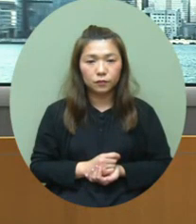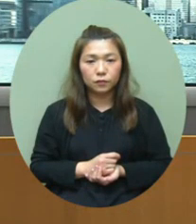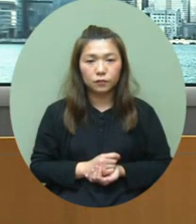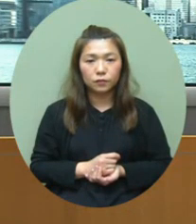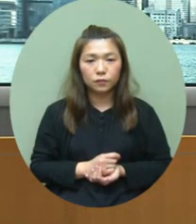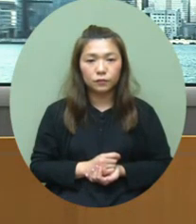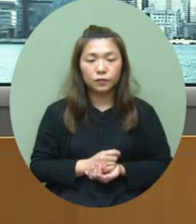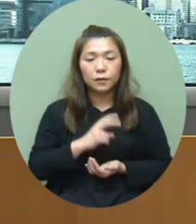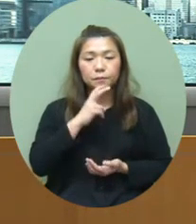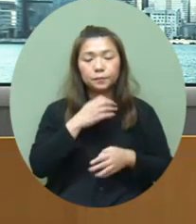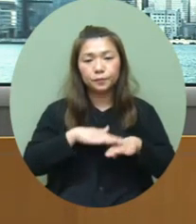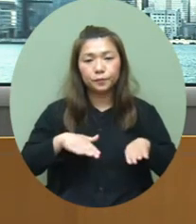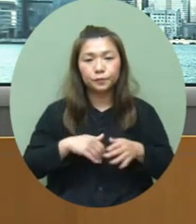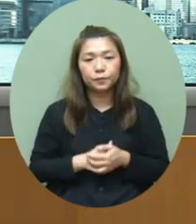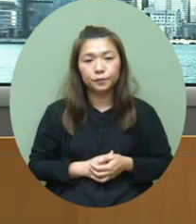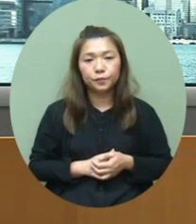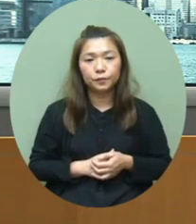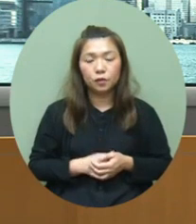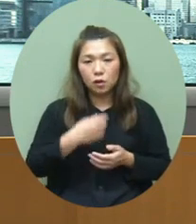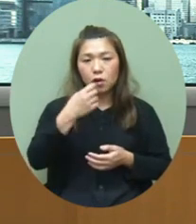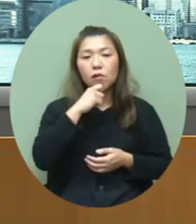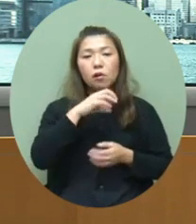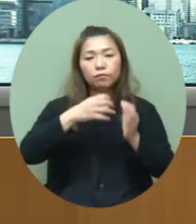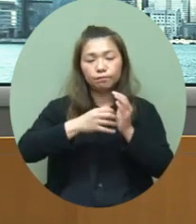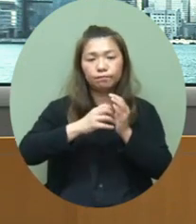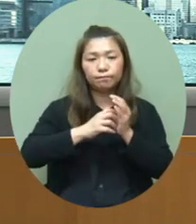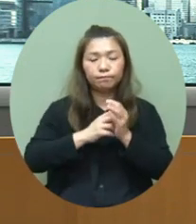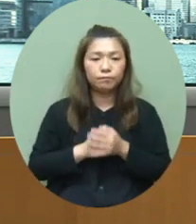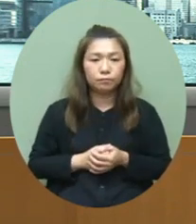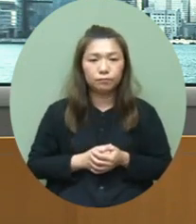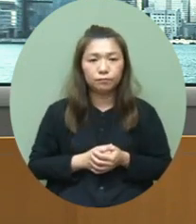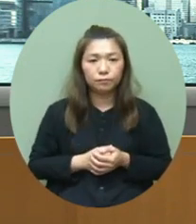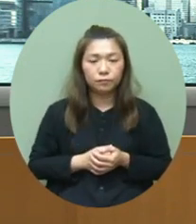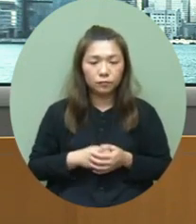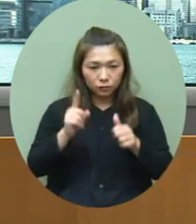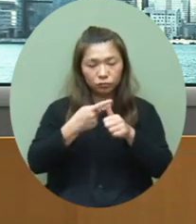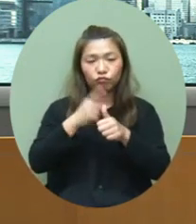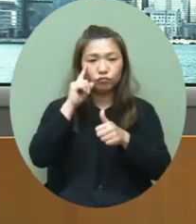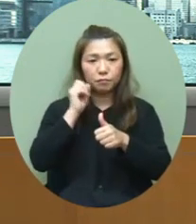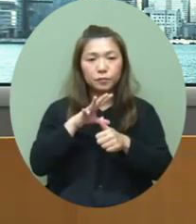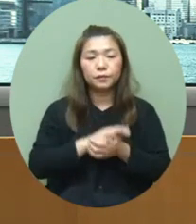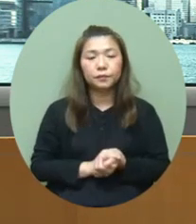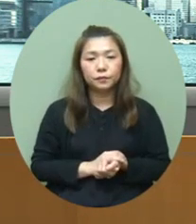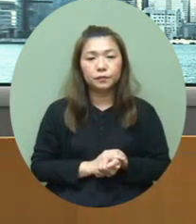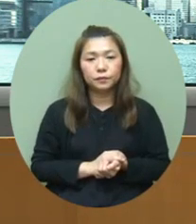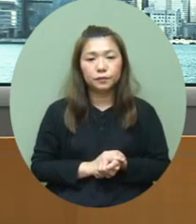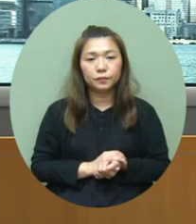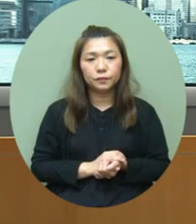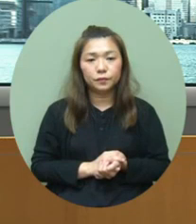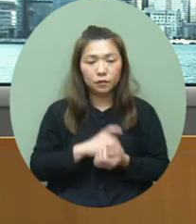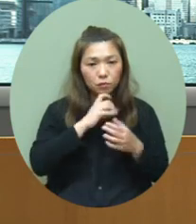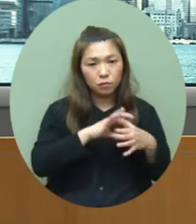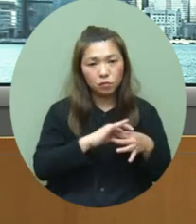Good afternoon, I'm from RTHK. So first, I would like to ask about two top officials